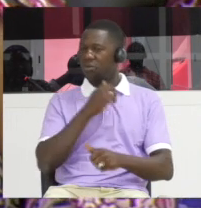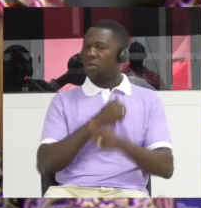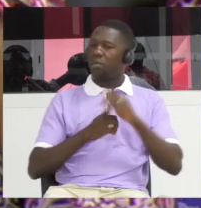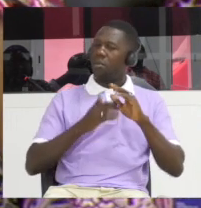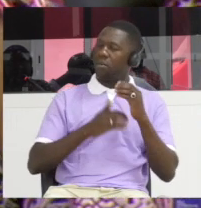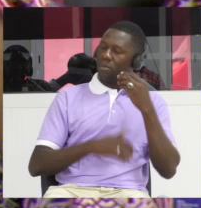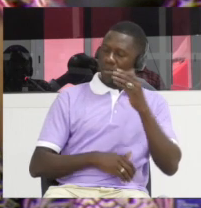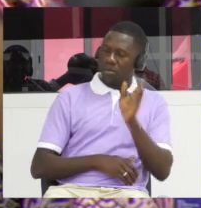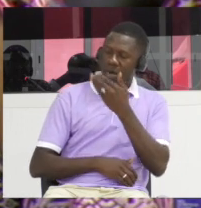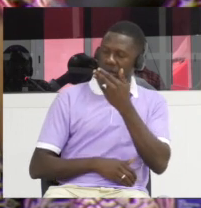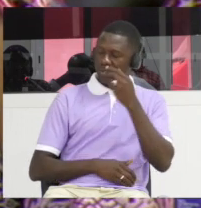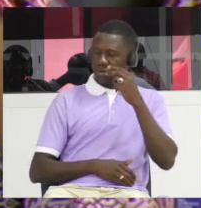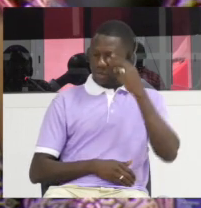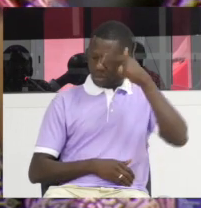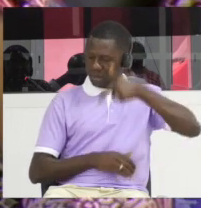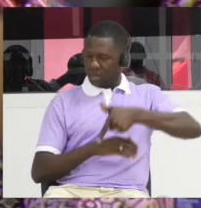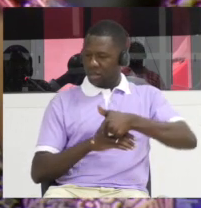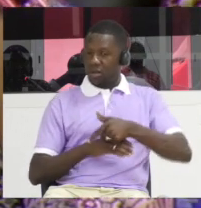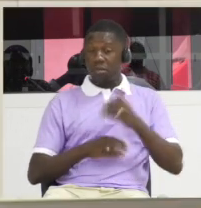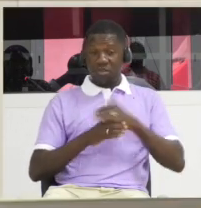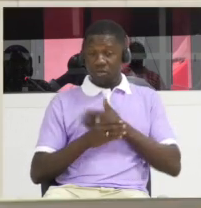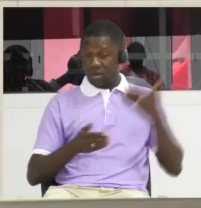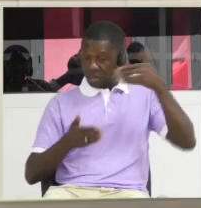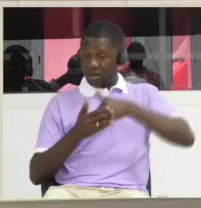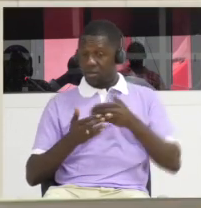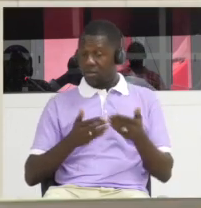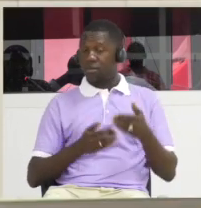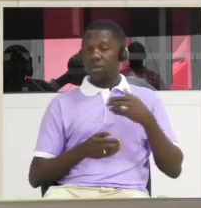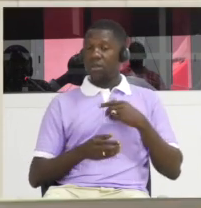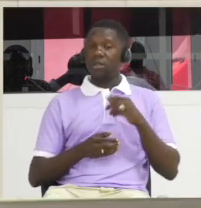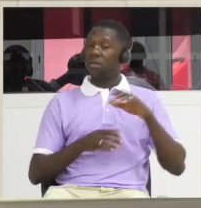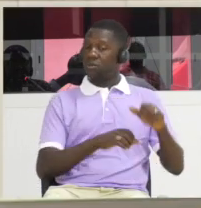Nigeria. By the time he came back, the coup had taken place.